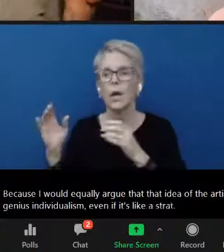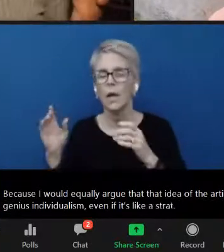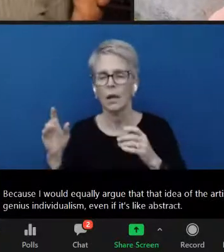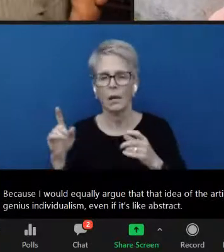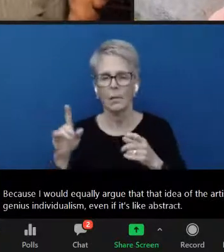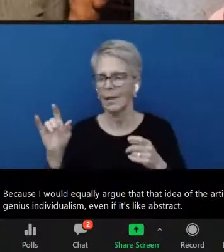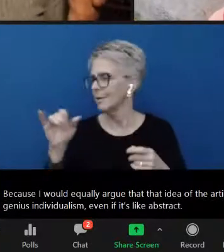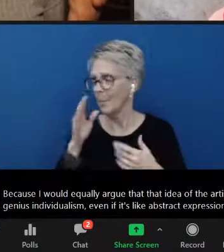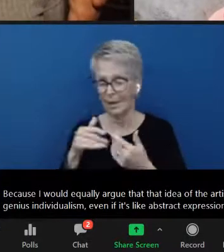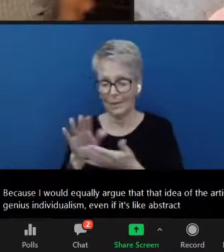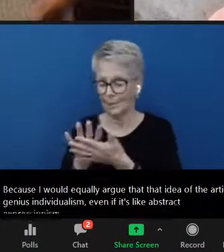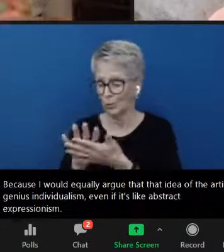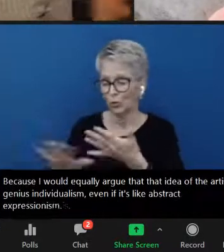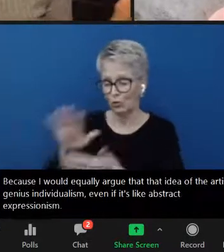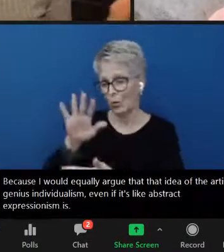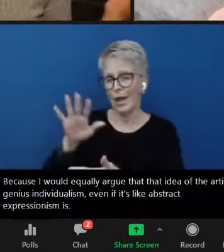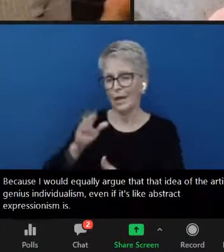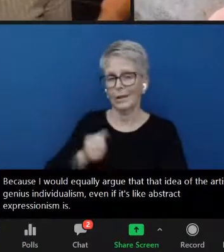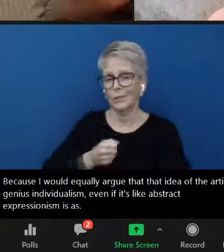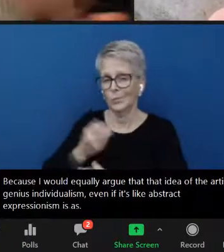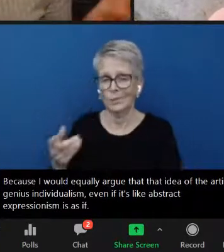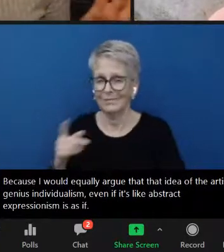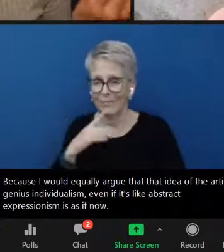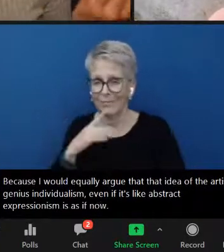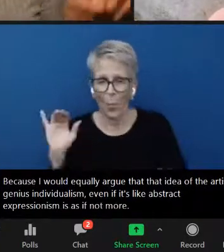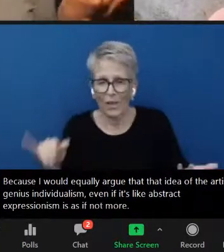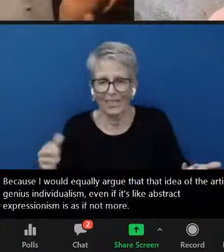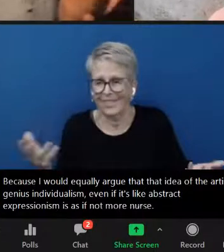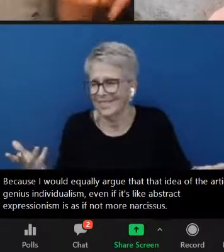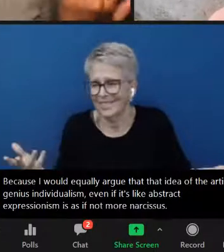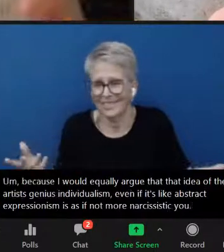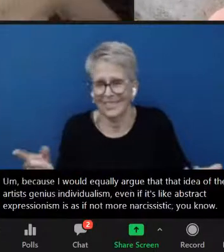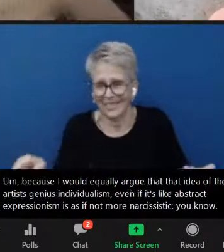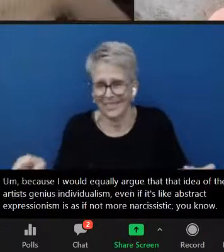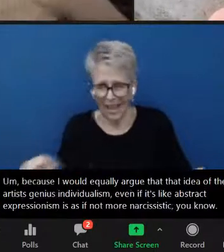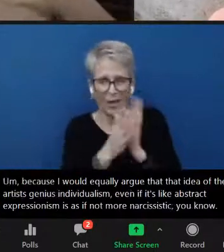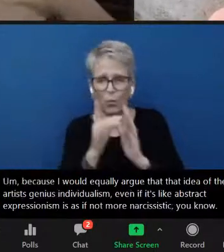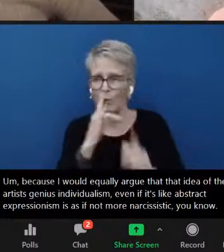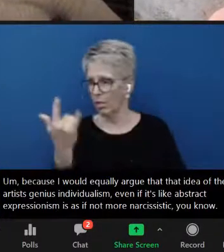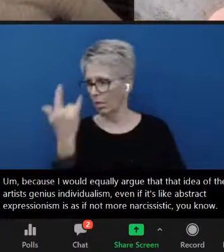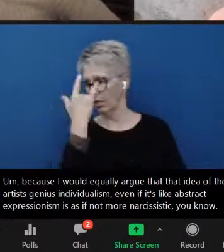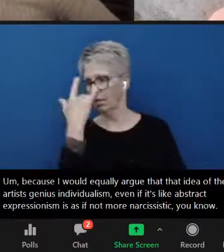abstract expressionism, is as, if not more, narcissistic, you know?